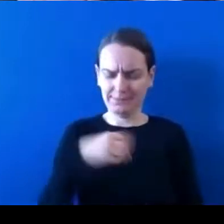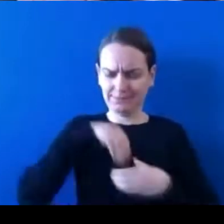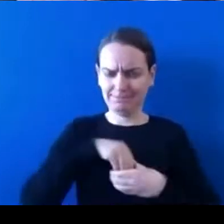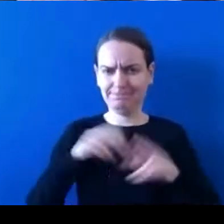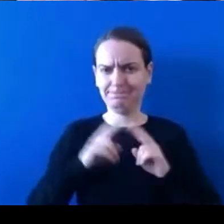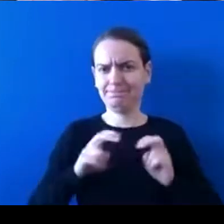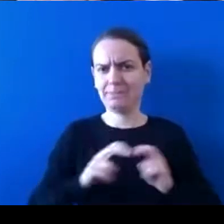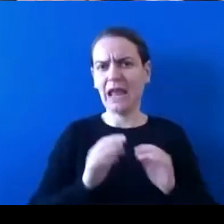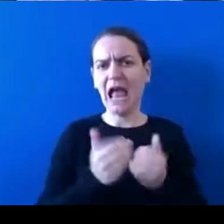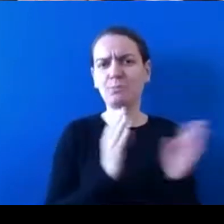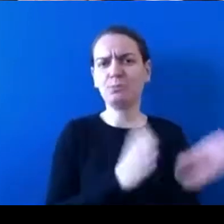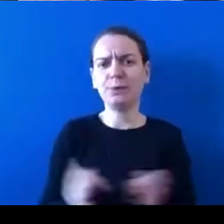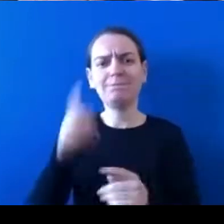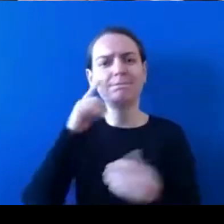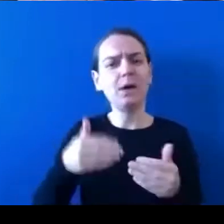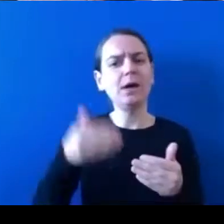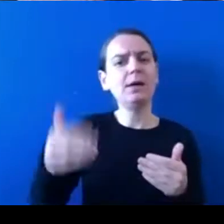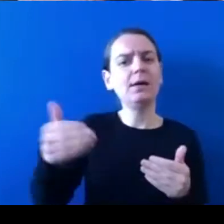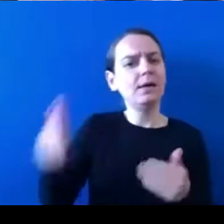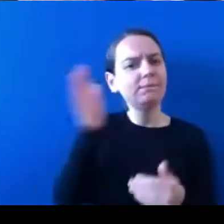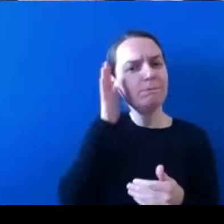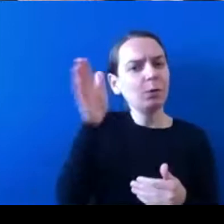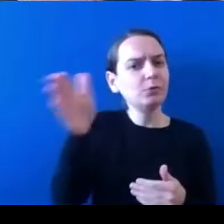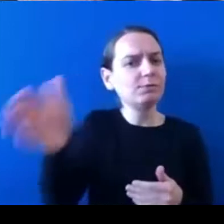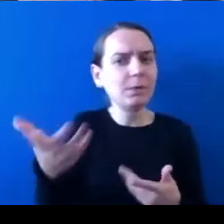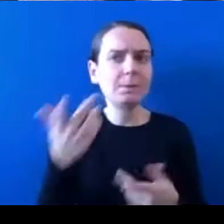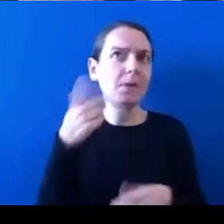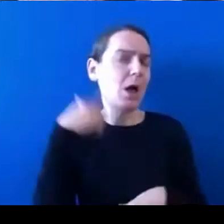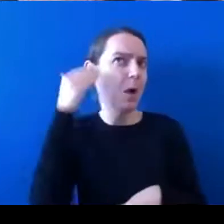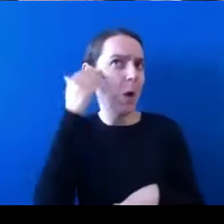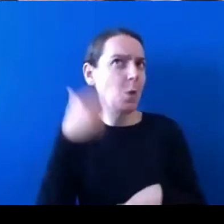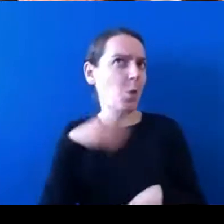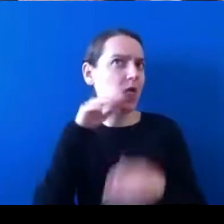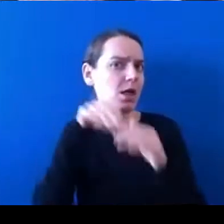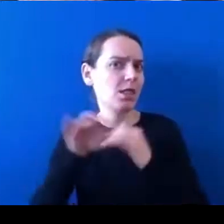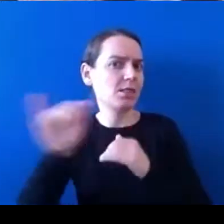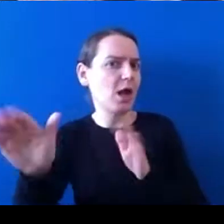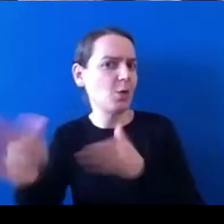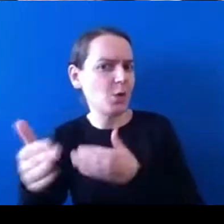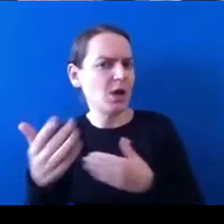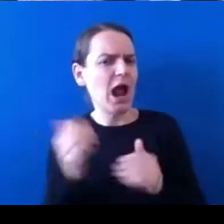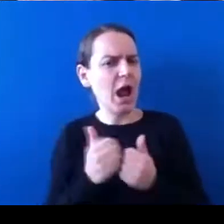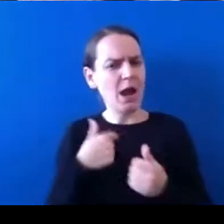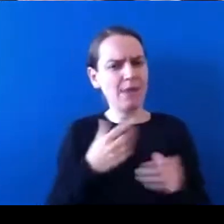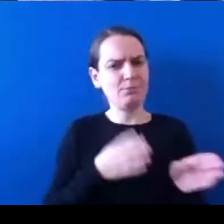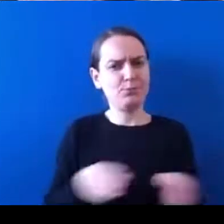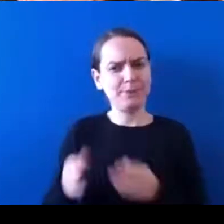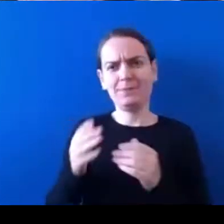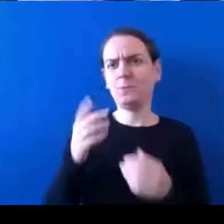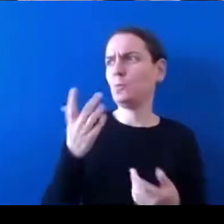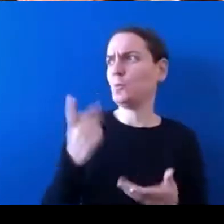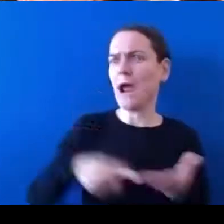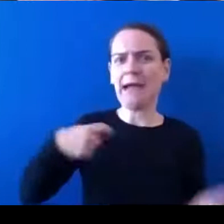student isn't in a city or town that does not have public transit, they should go to another town